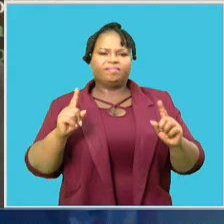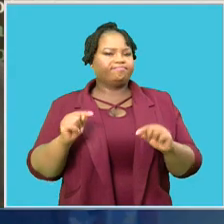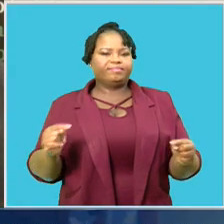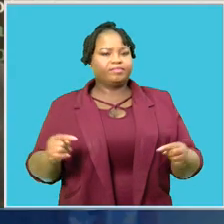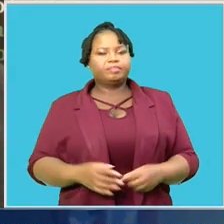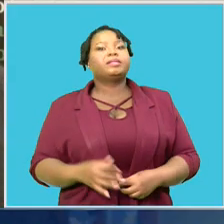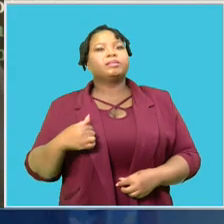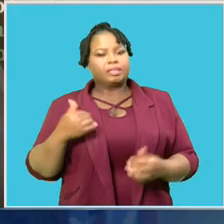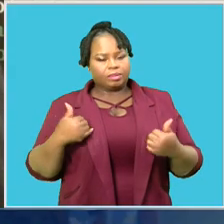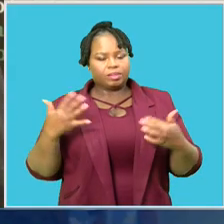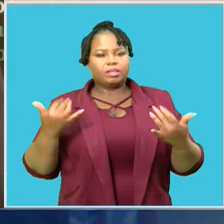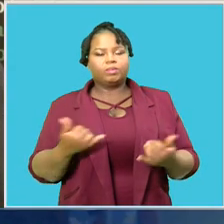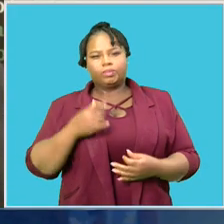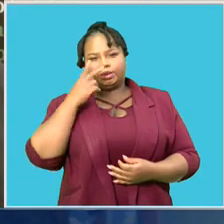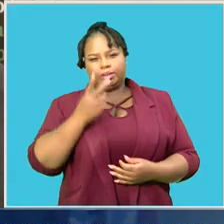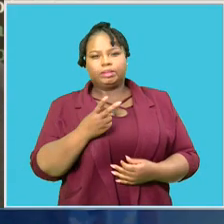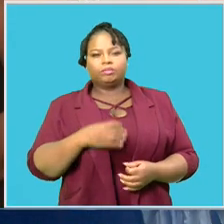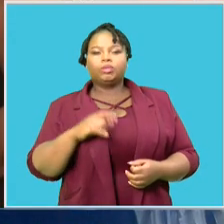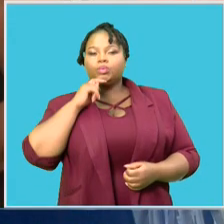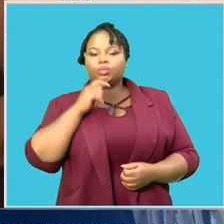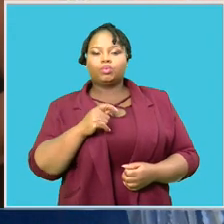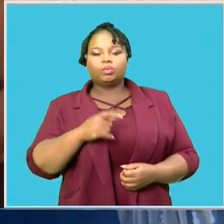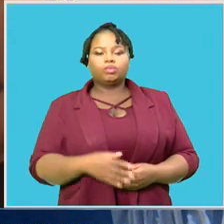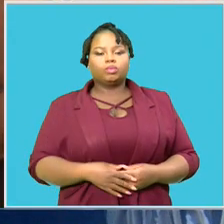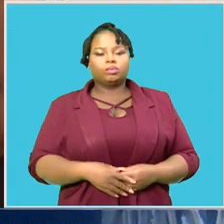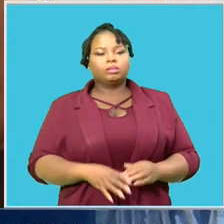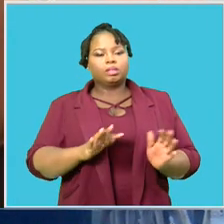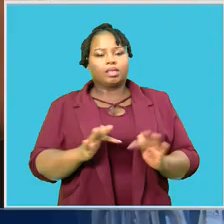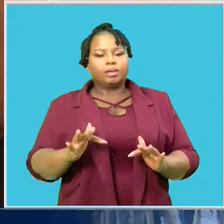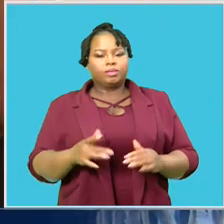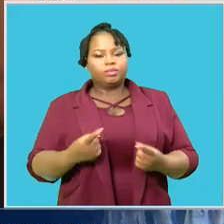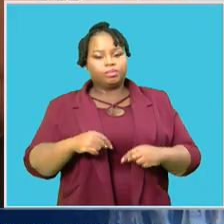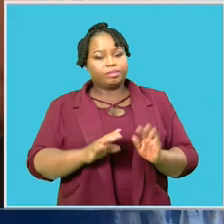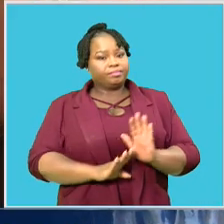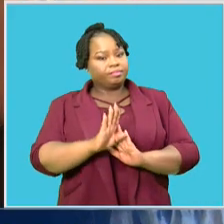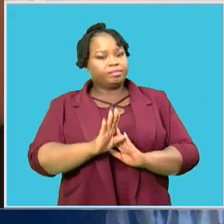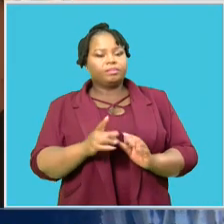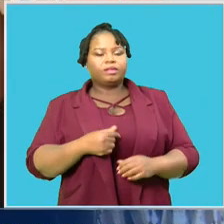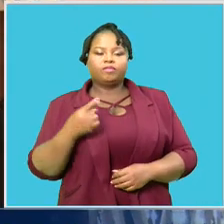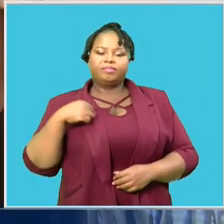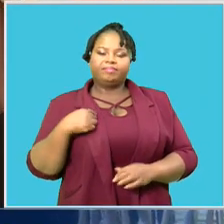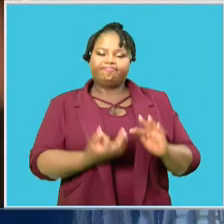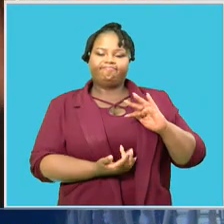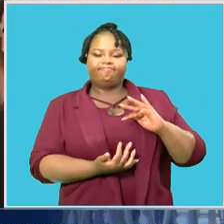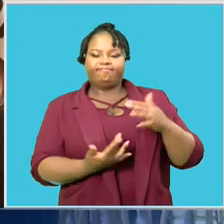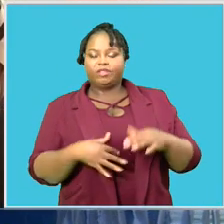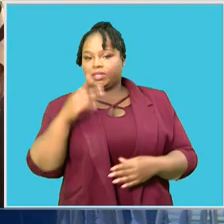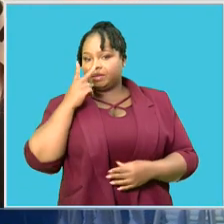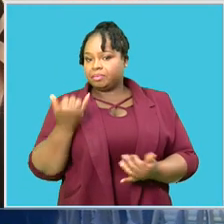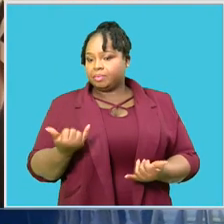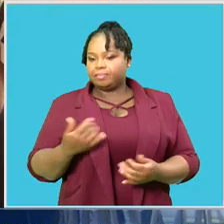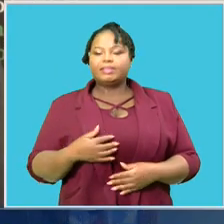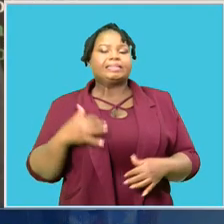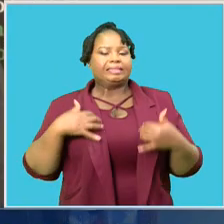And I think we're starting to realize how ecosystem build this needs to be. And so for me, I'm really inspired by what I see today.